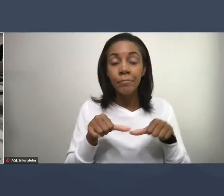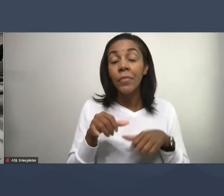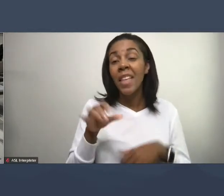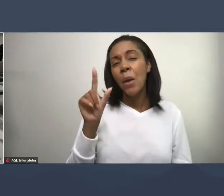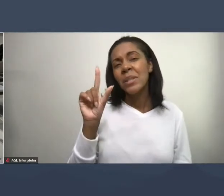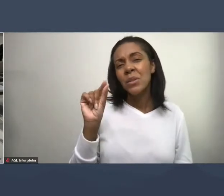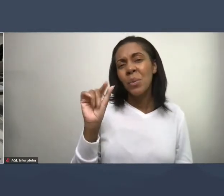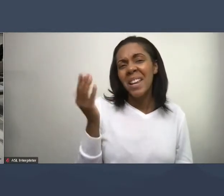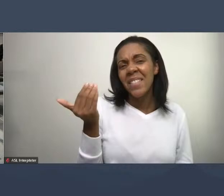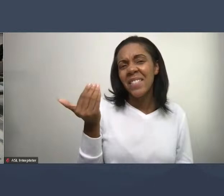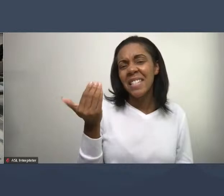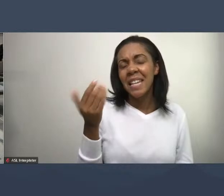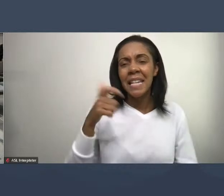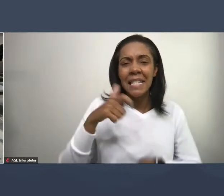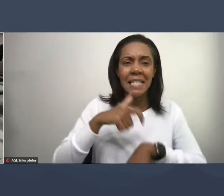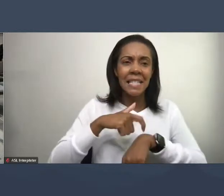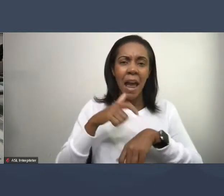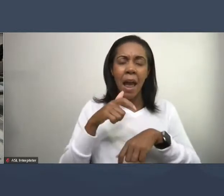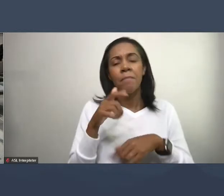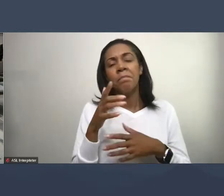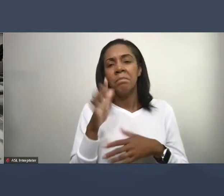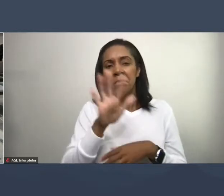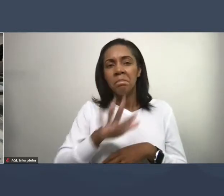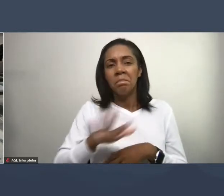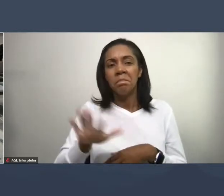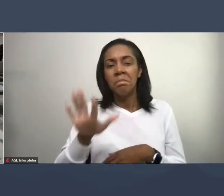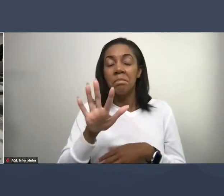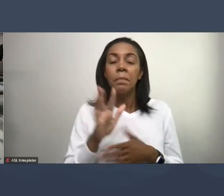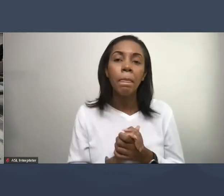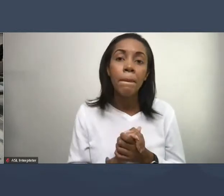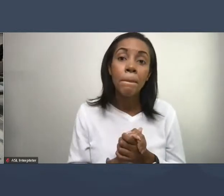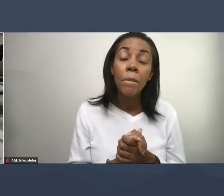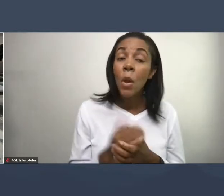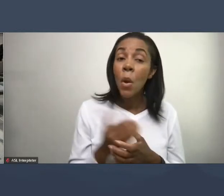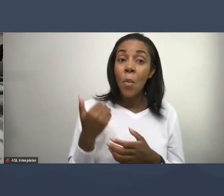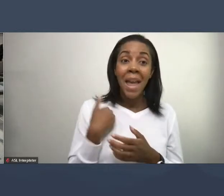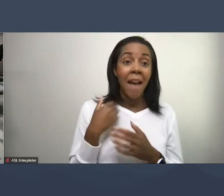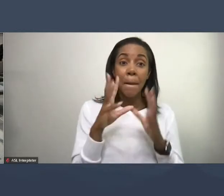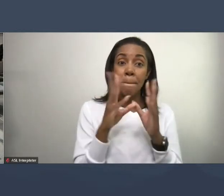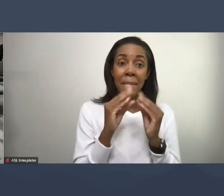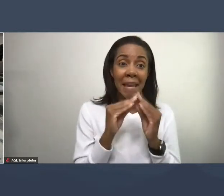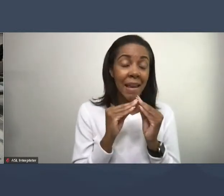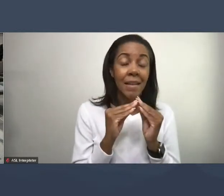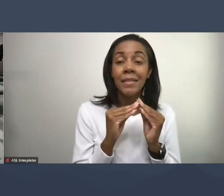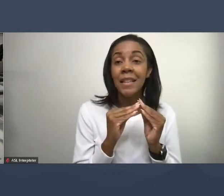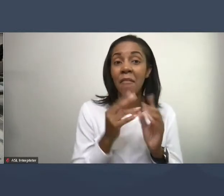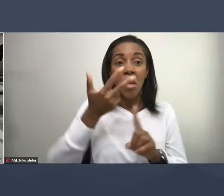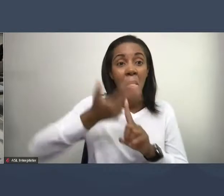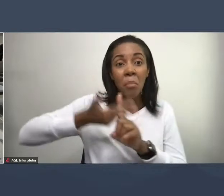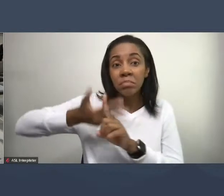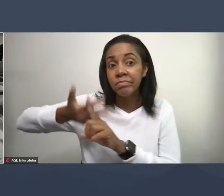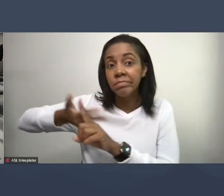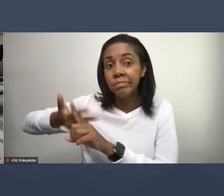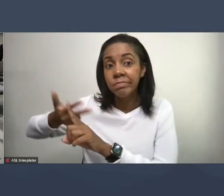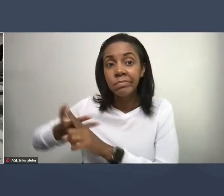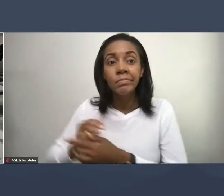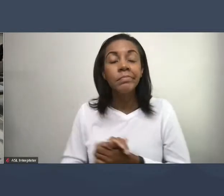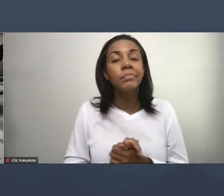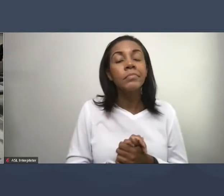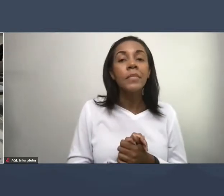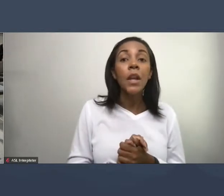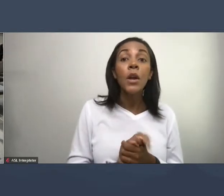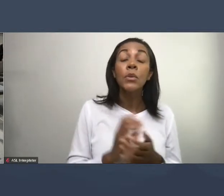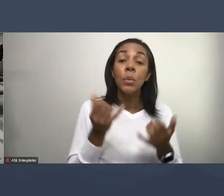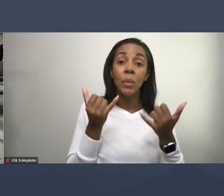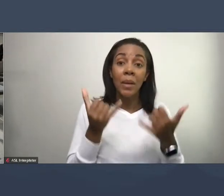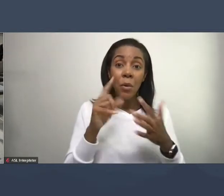since then, we've had quarterly meetings with the MOA. Every quarter, we're talking about how the progress is going, et cetera. Okay, so as we're implementing